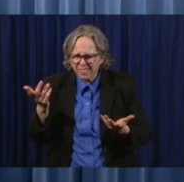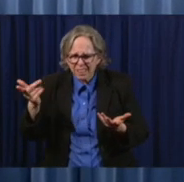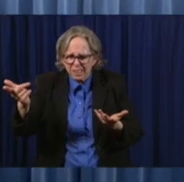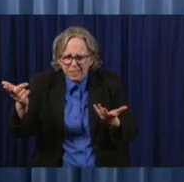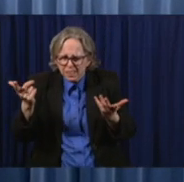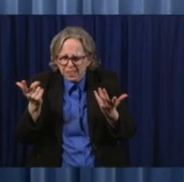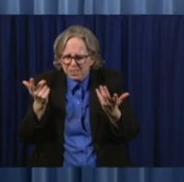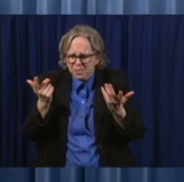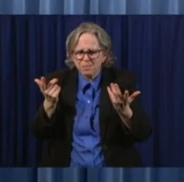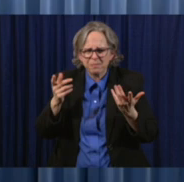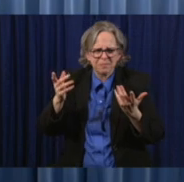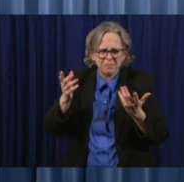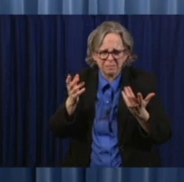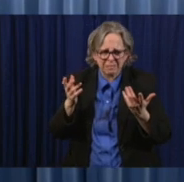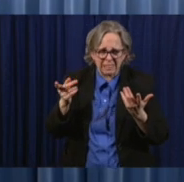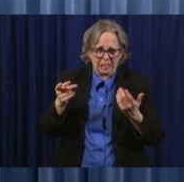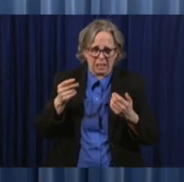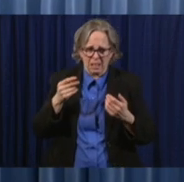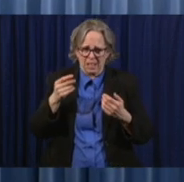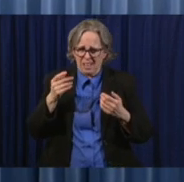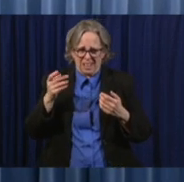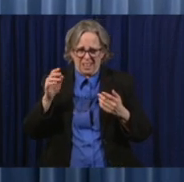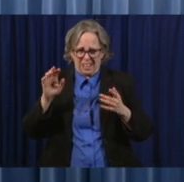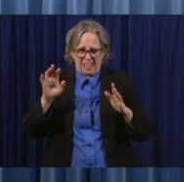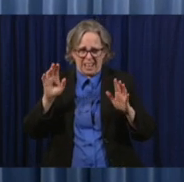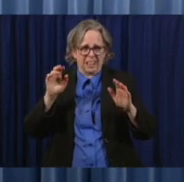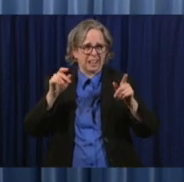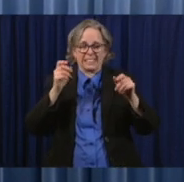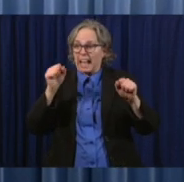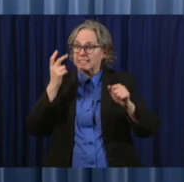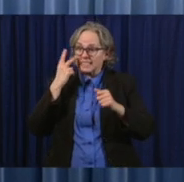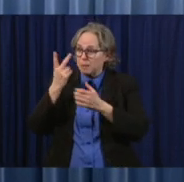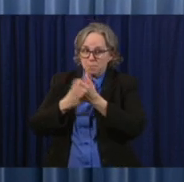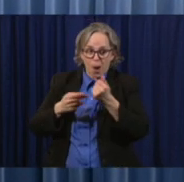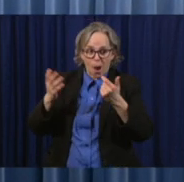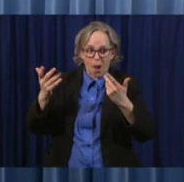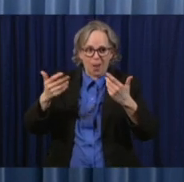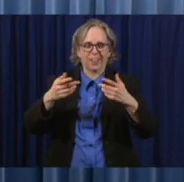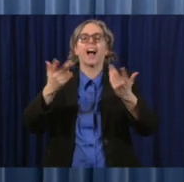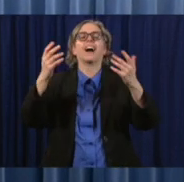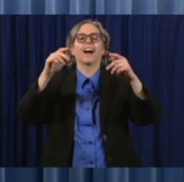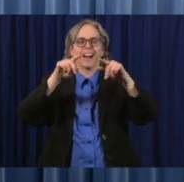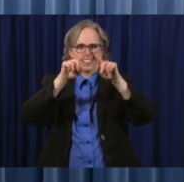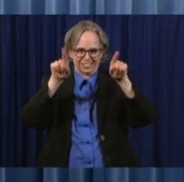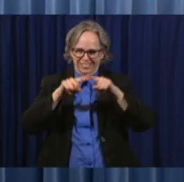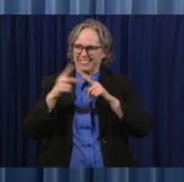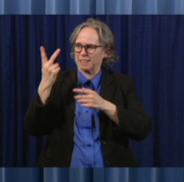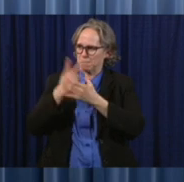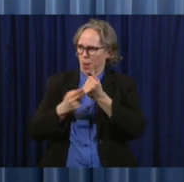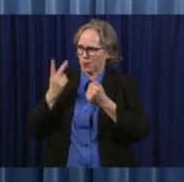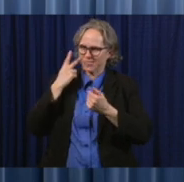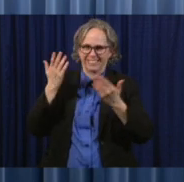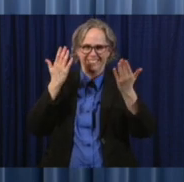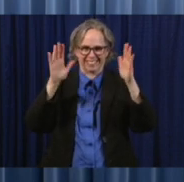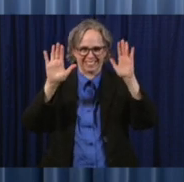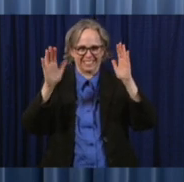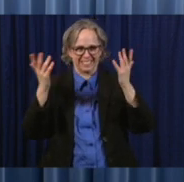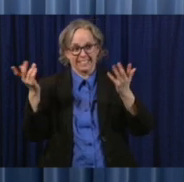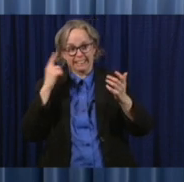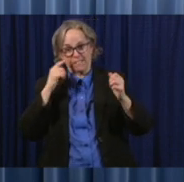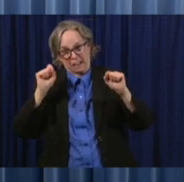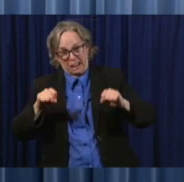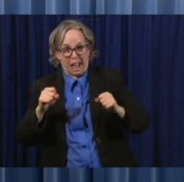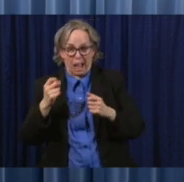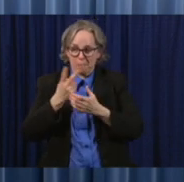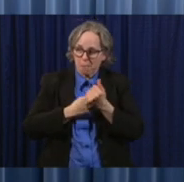put both of them up? Okay, that would be great. We're going to split the screen here, see how that works. Dr.